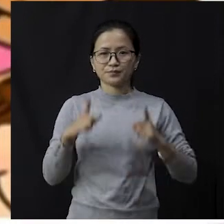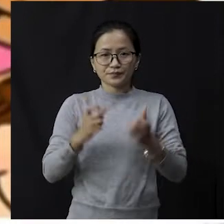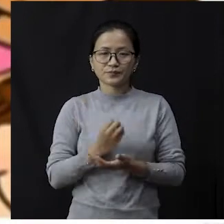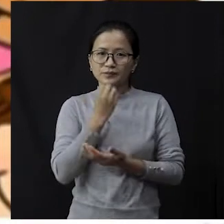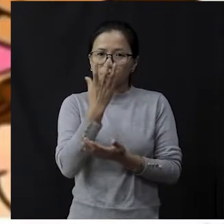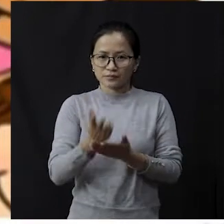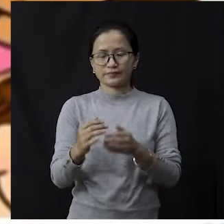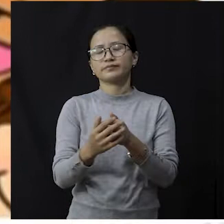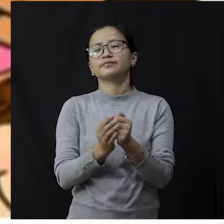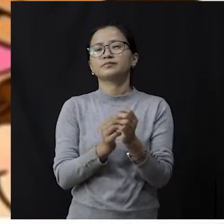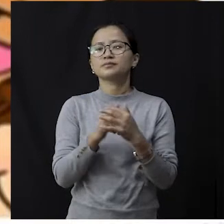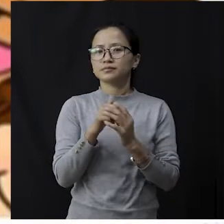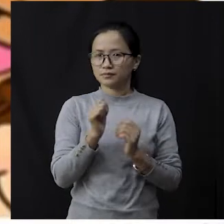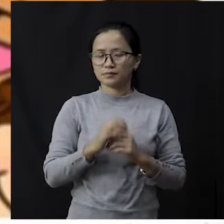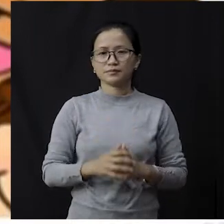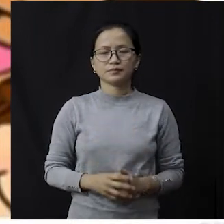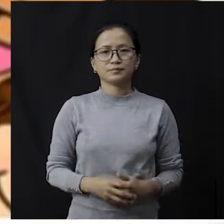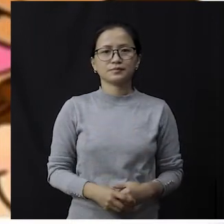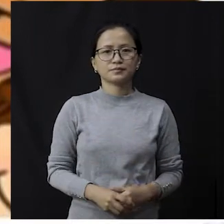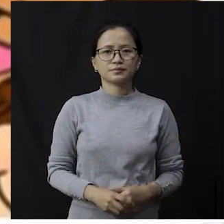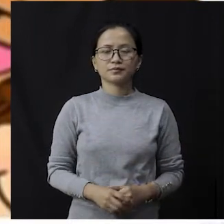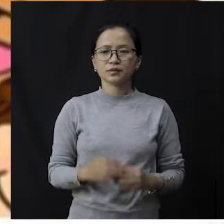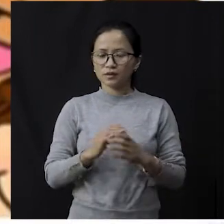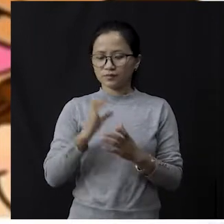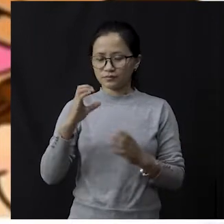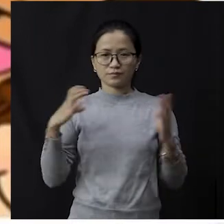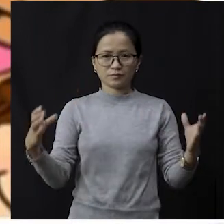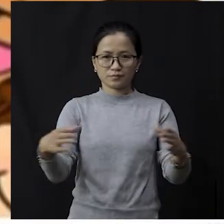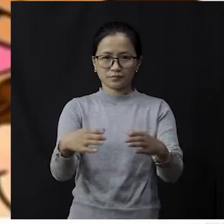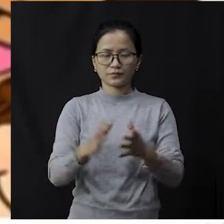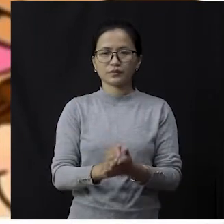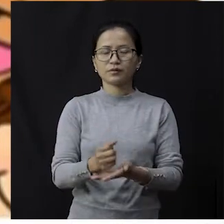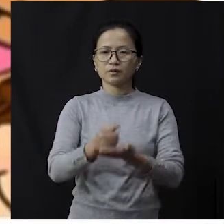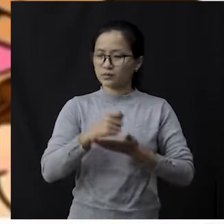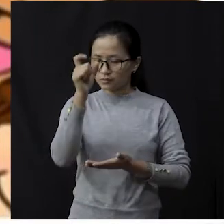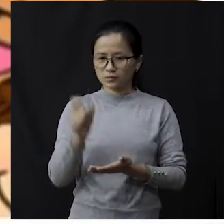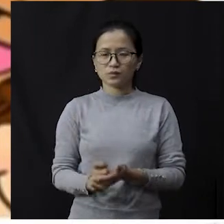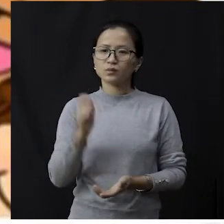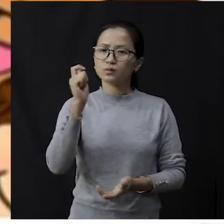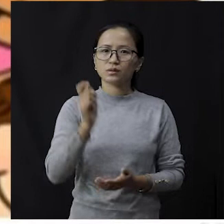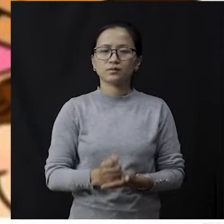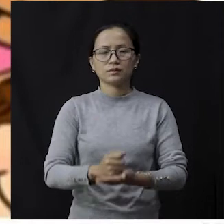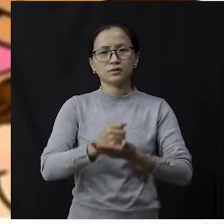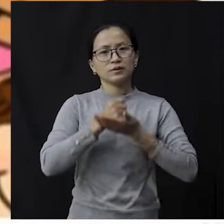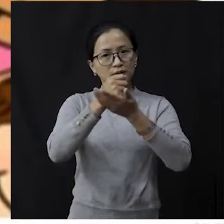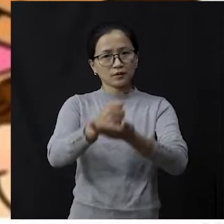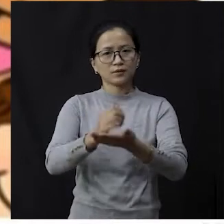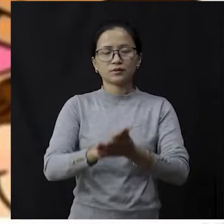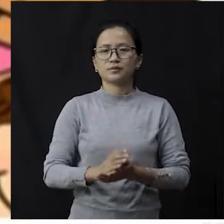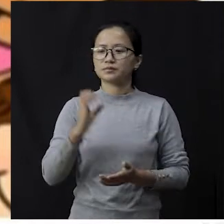very easy and comfortable. Community helpers are the people who works or help